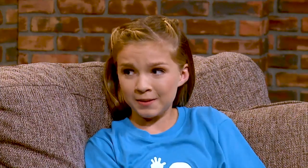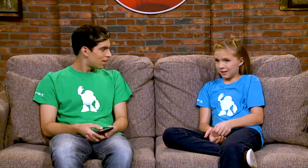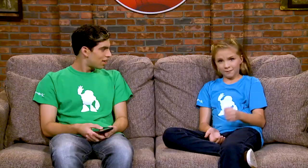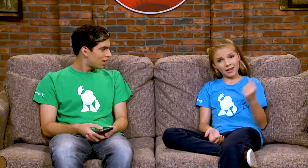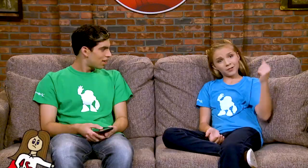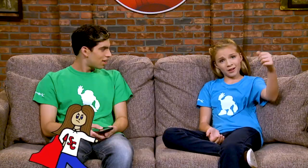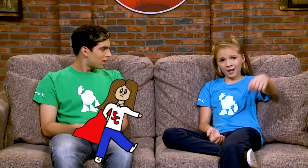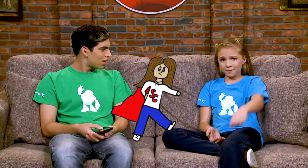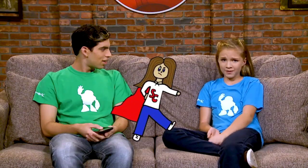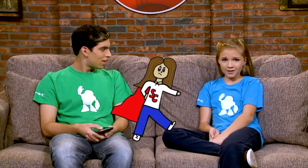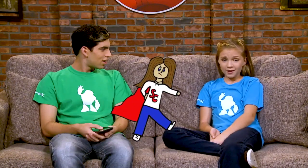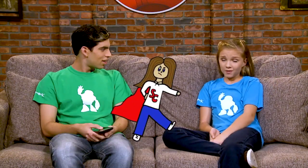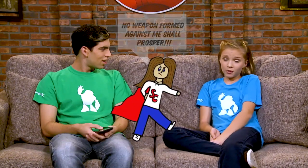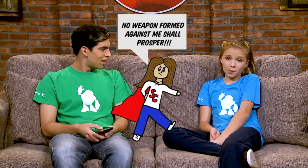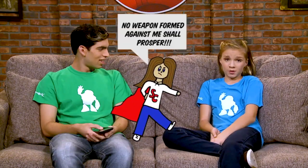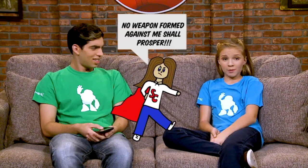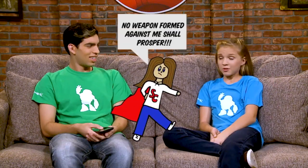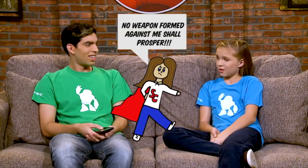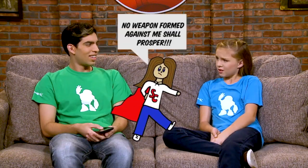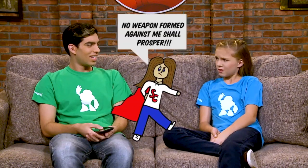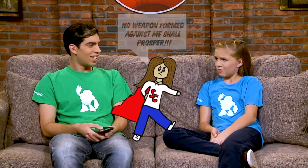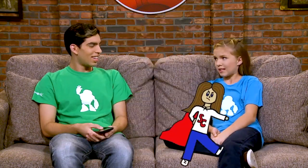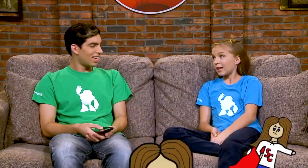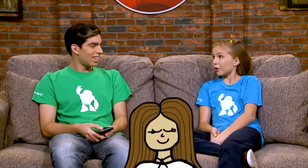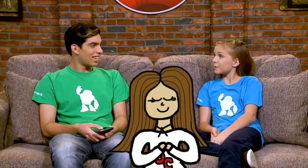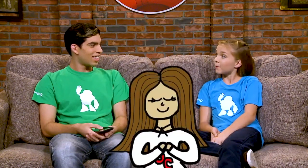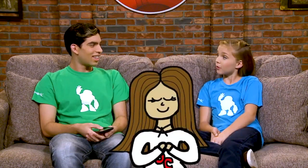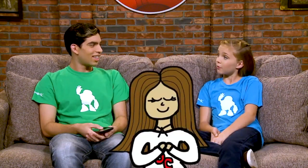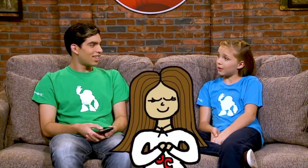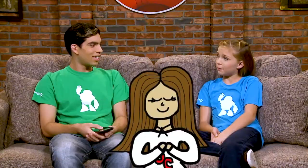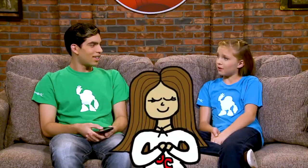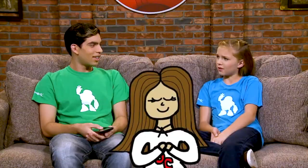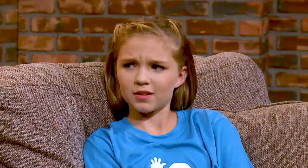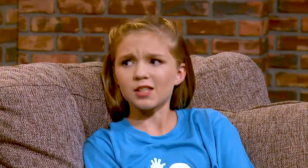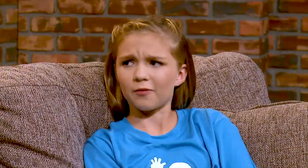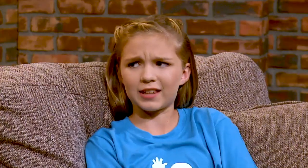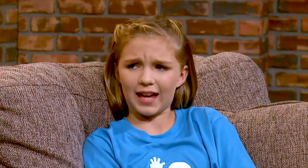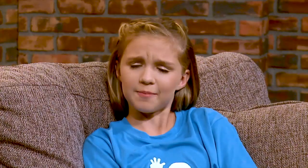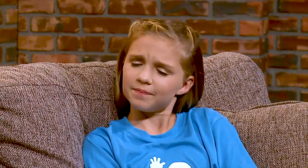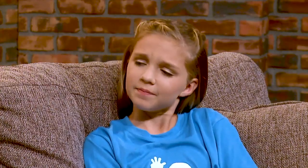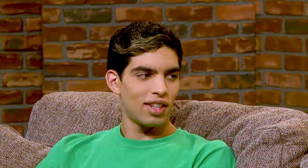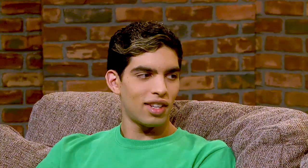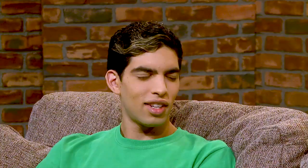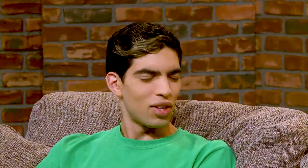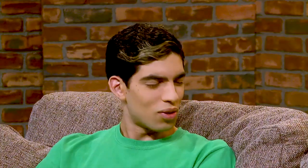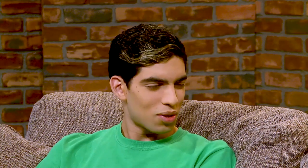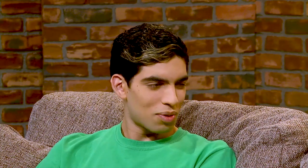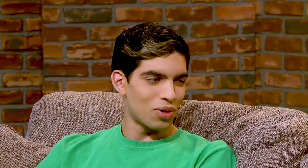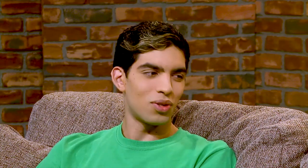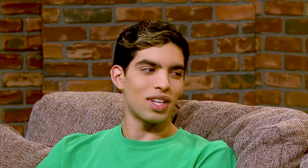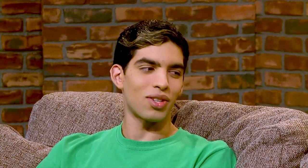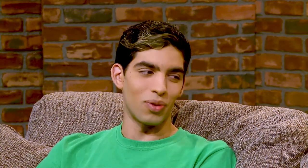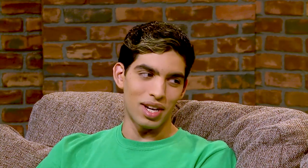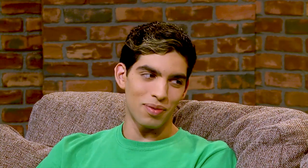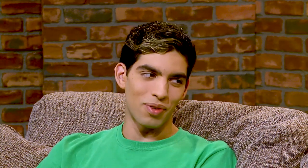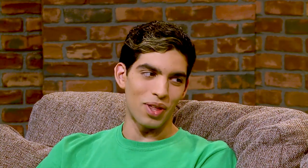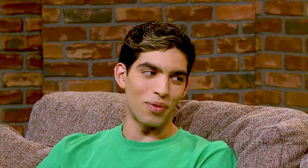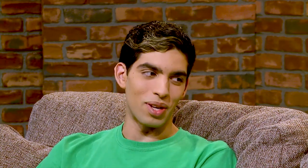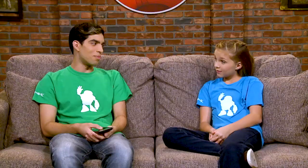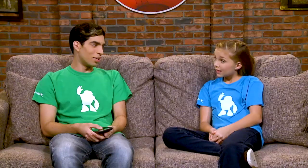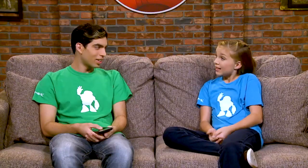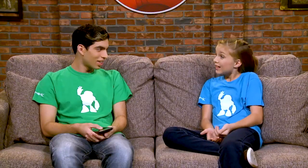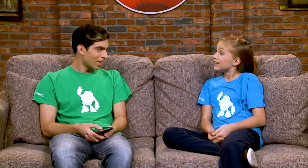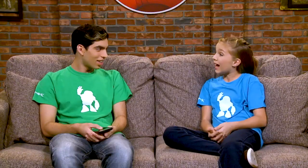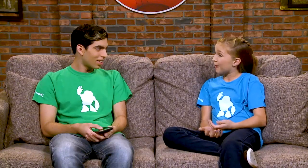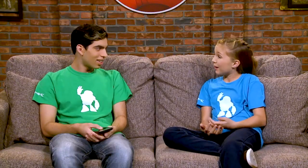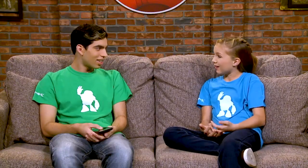with capes, they fight crime, they quote scriptures, they say grace before they read a book, stuff like that. You know someone who says grace before they